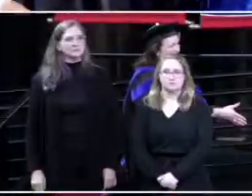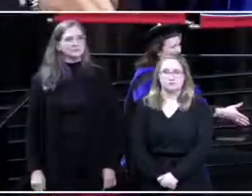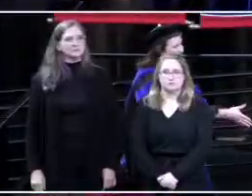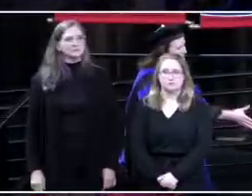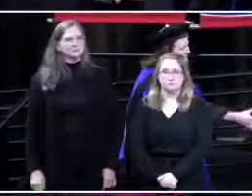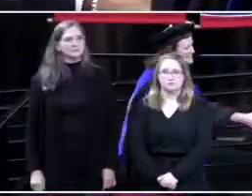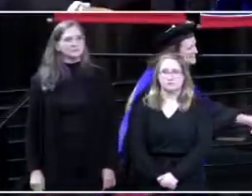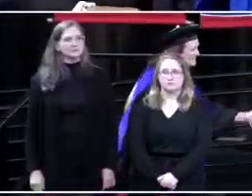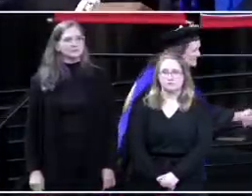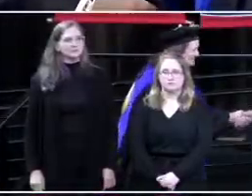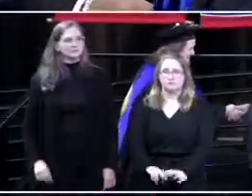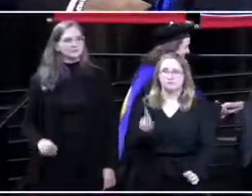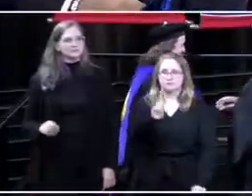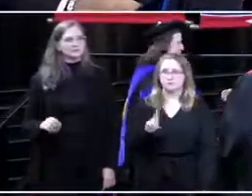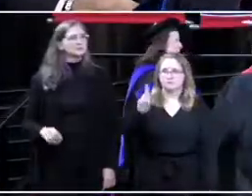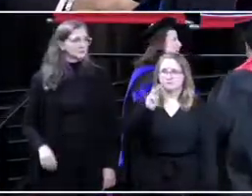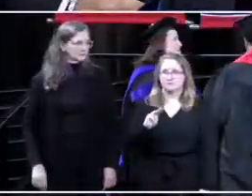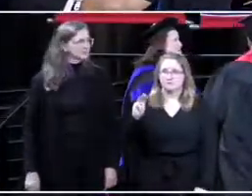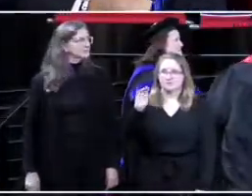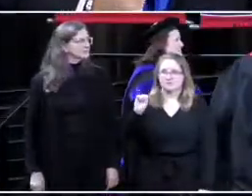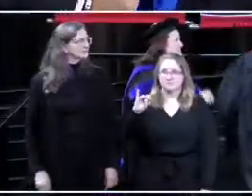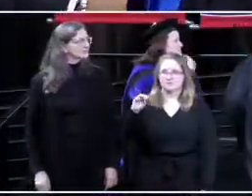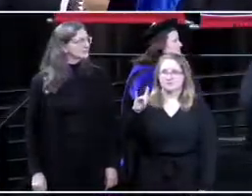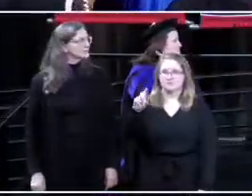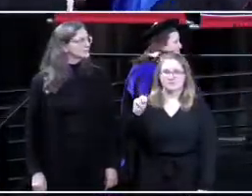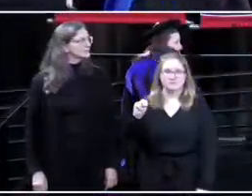Rashad Malik Simmons.